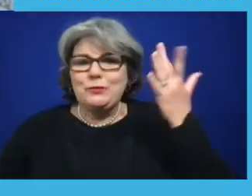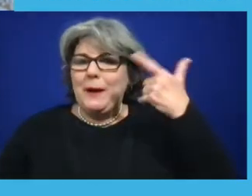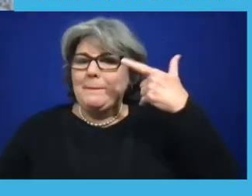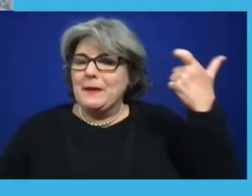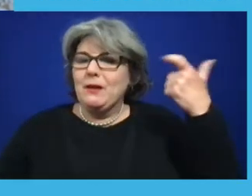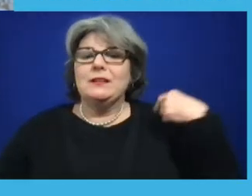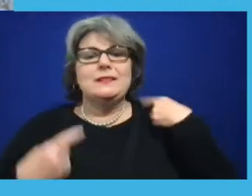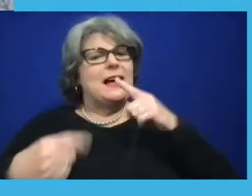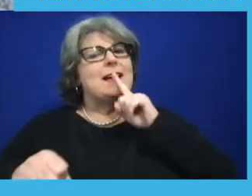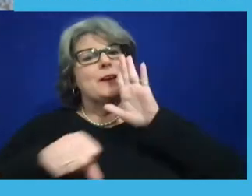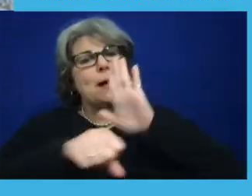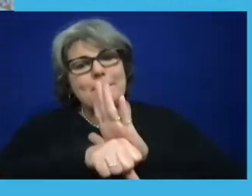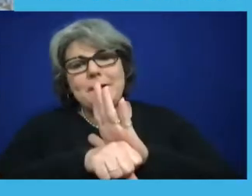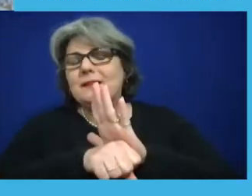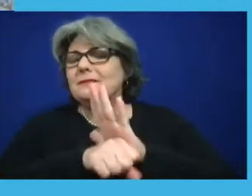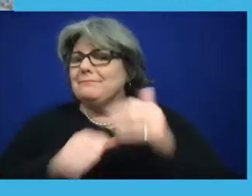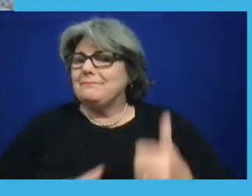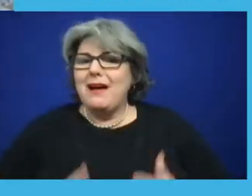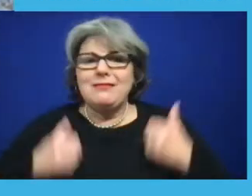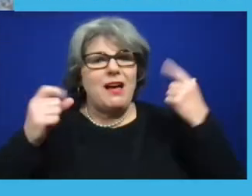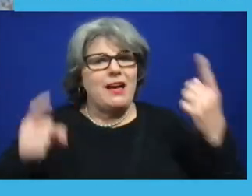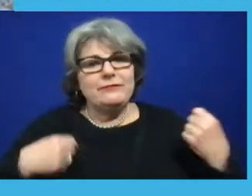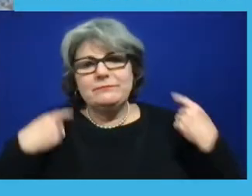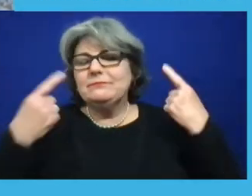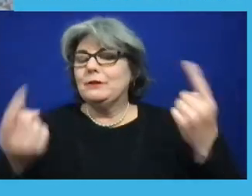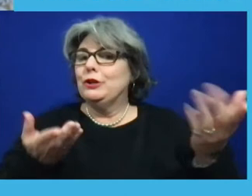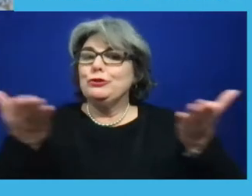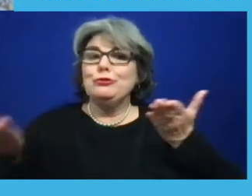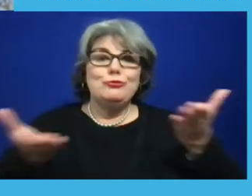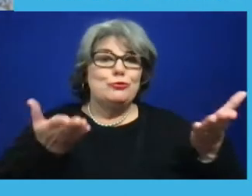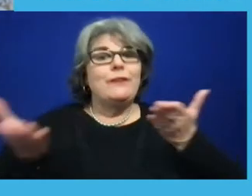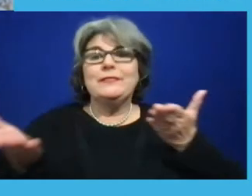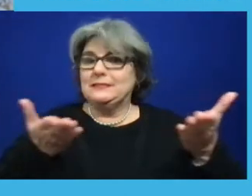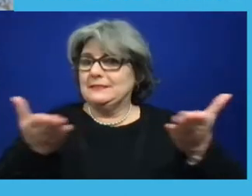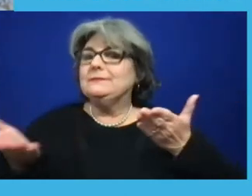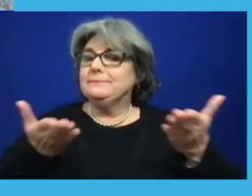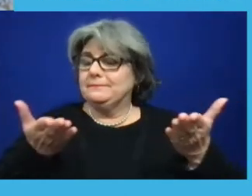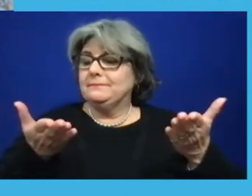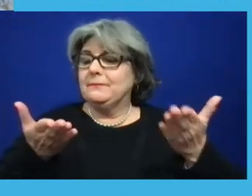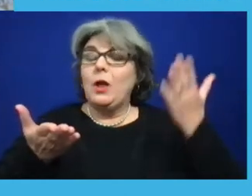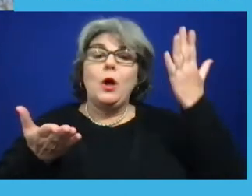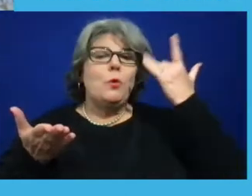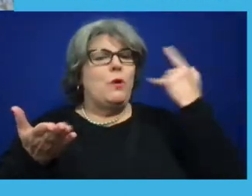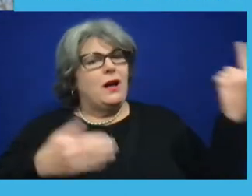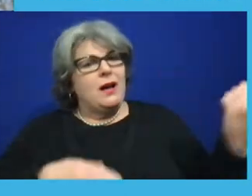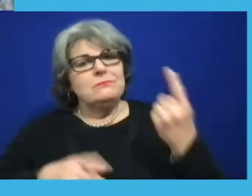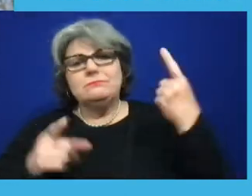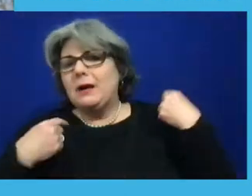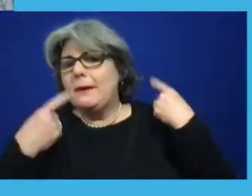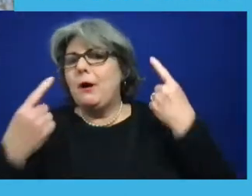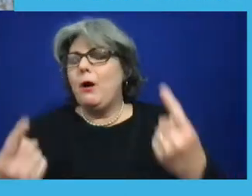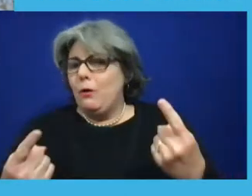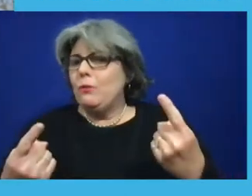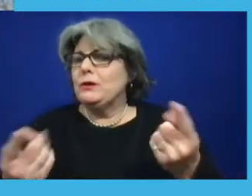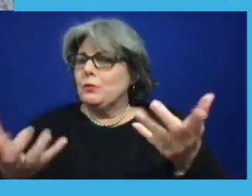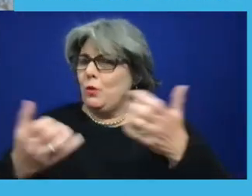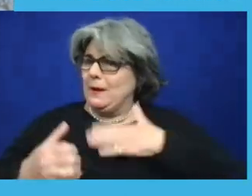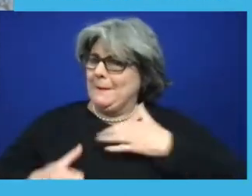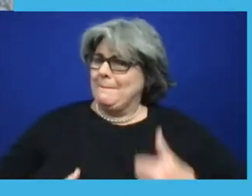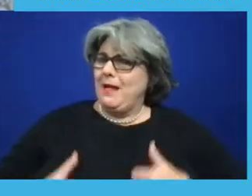I want you to know that as corny as it sounds, because I have committed my whole life to